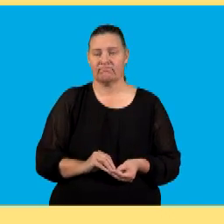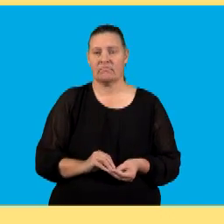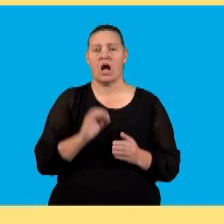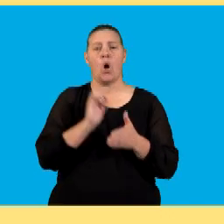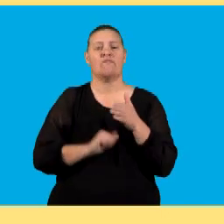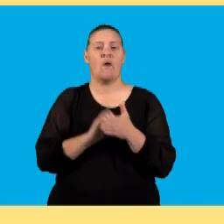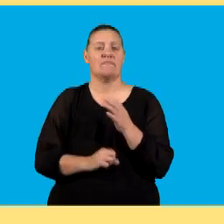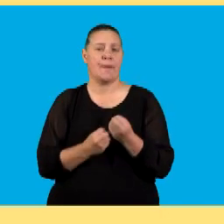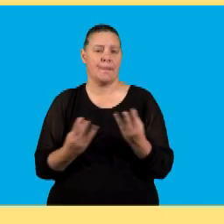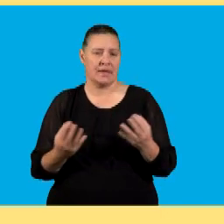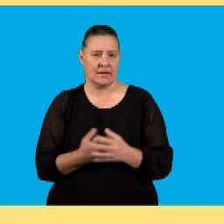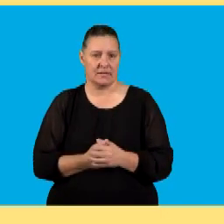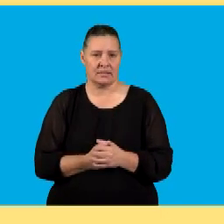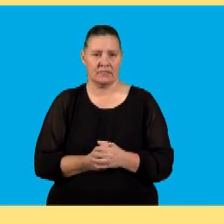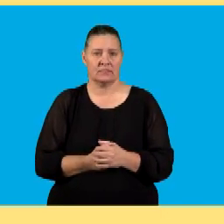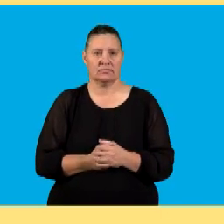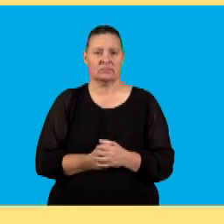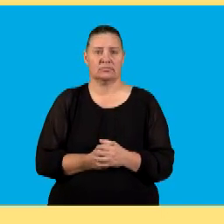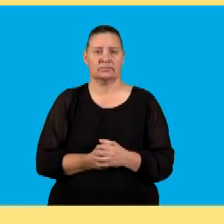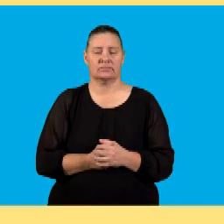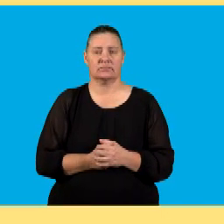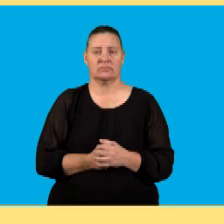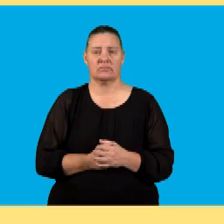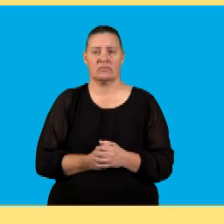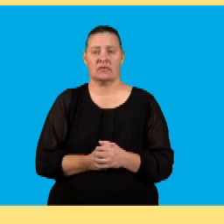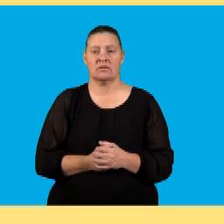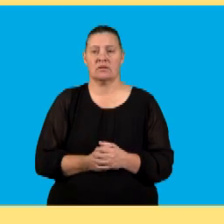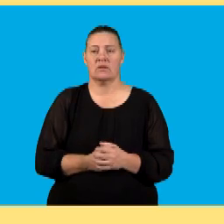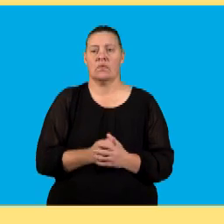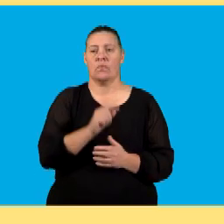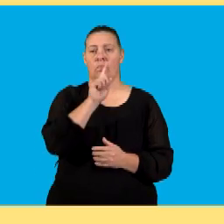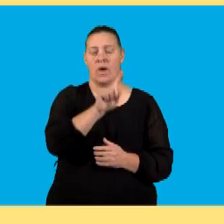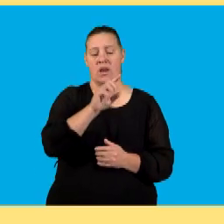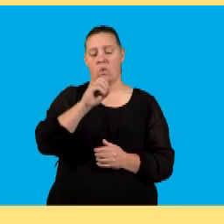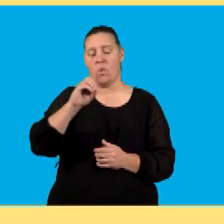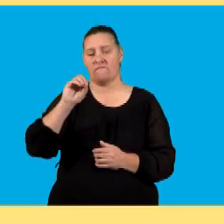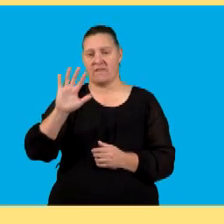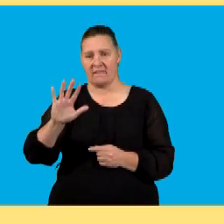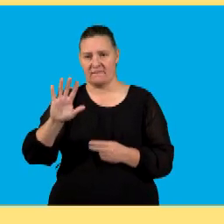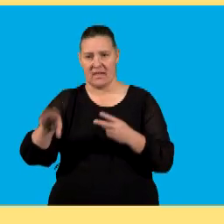get my total deductions. Here's what you have to punch in your calculator. Let's do it together.